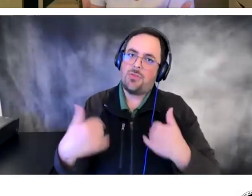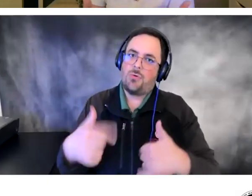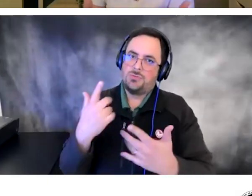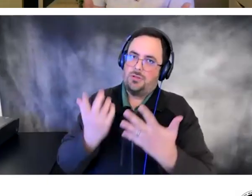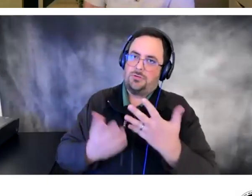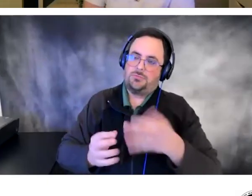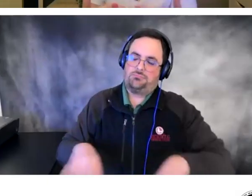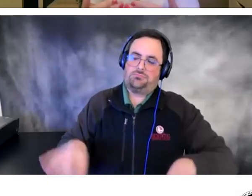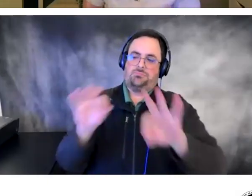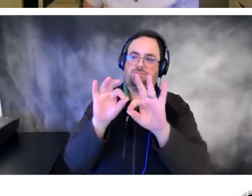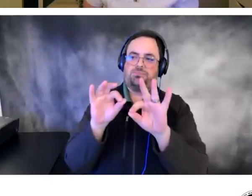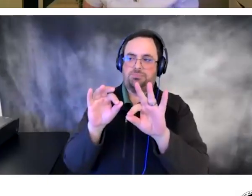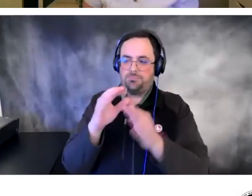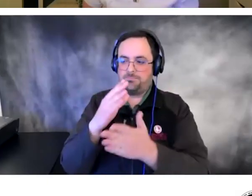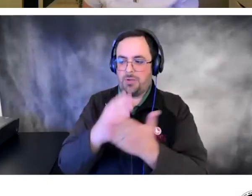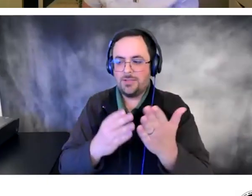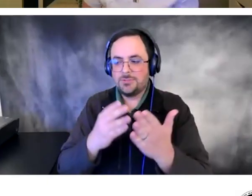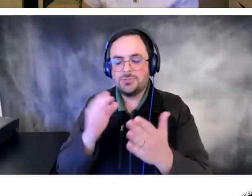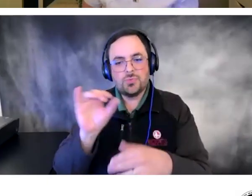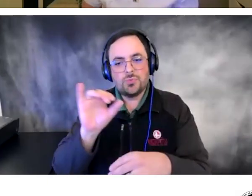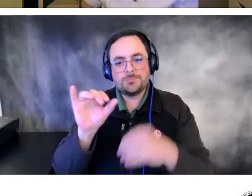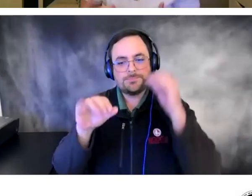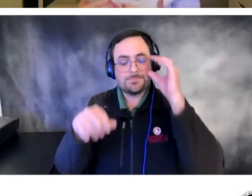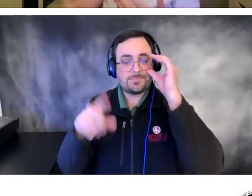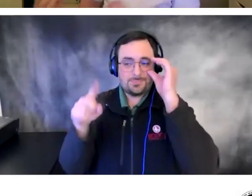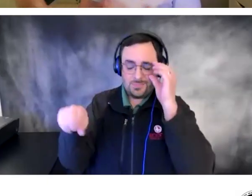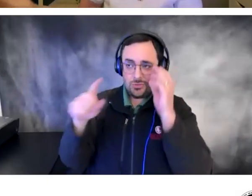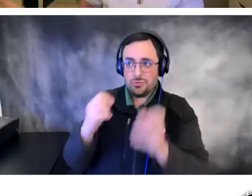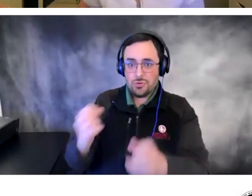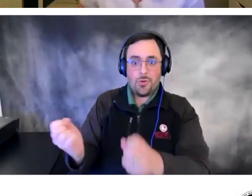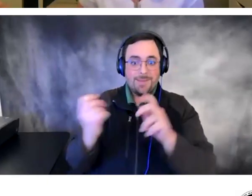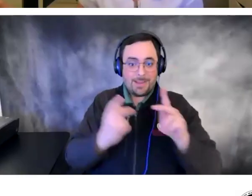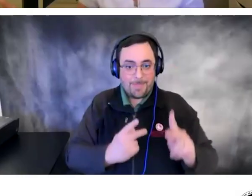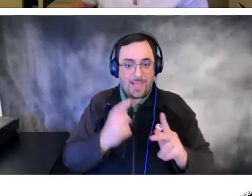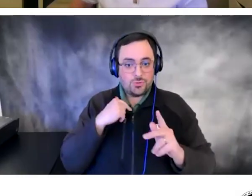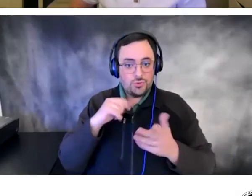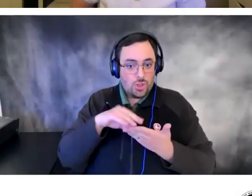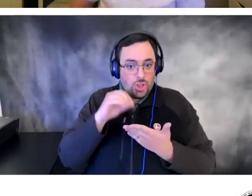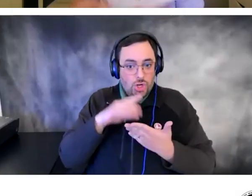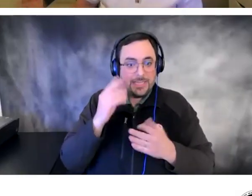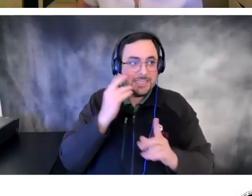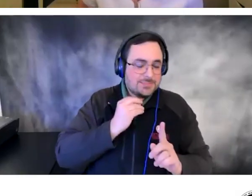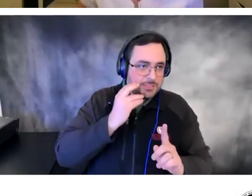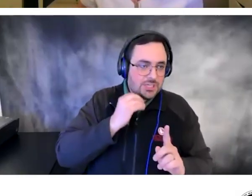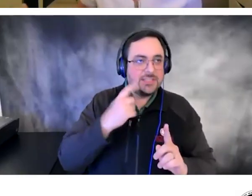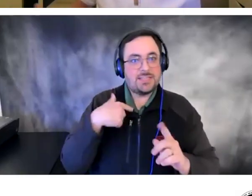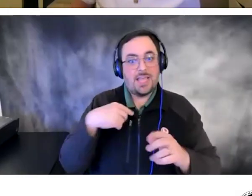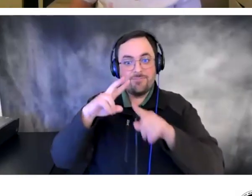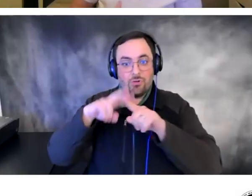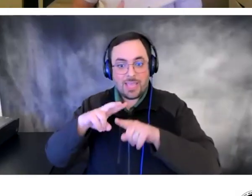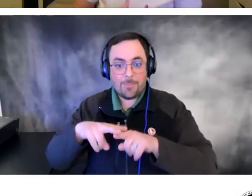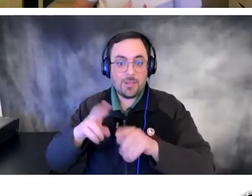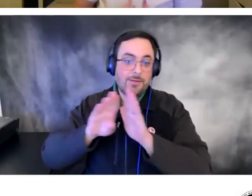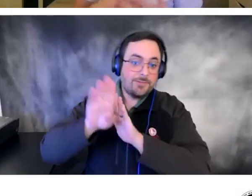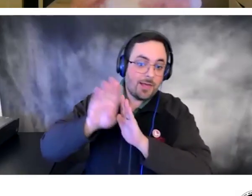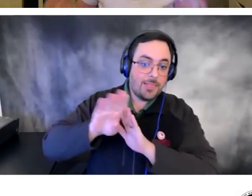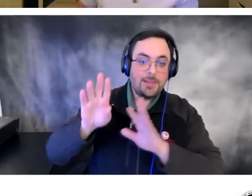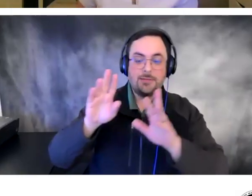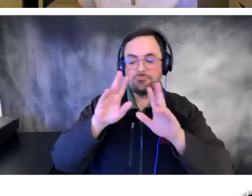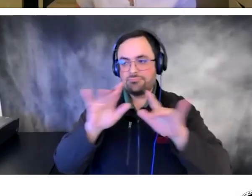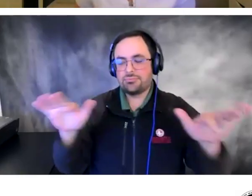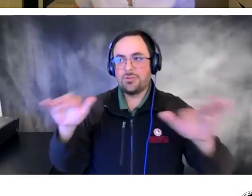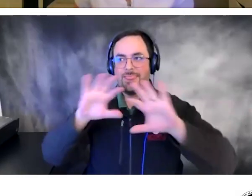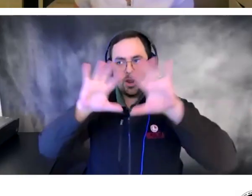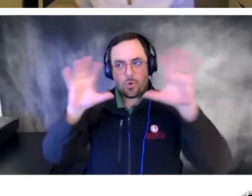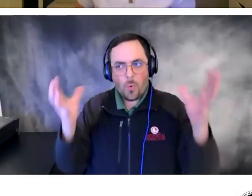those critical elements to bring back to them as learning experiences in literacy, and in vocabulary development, and just that